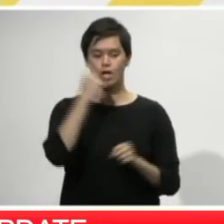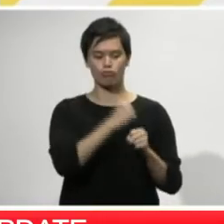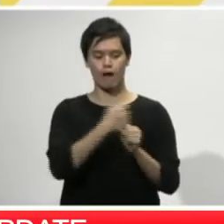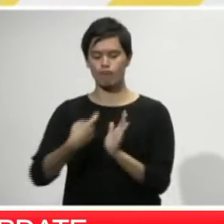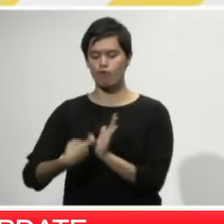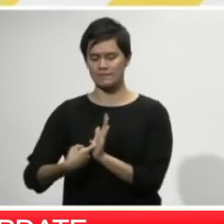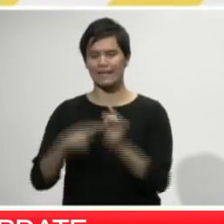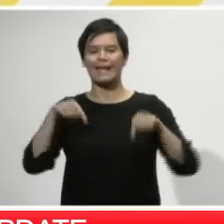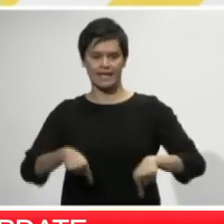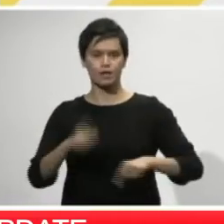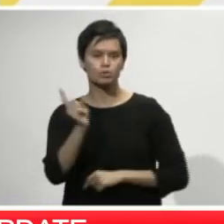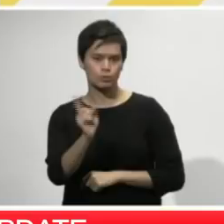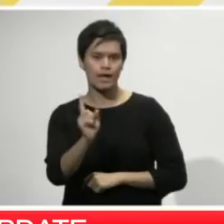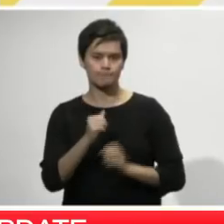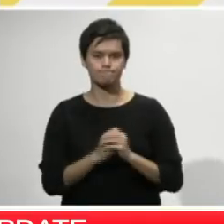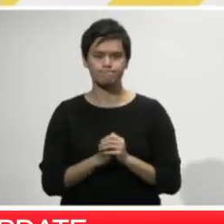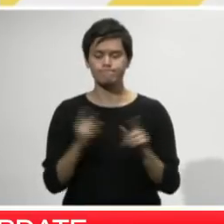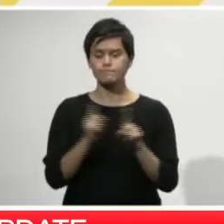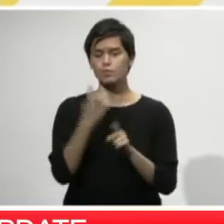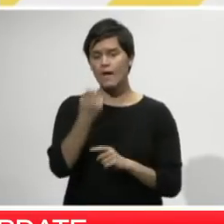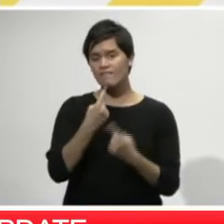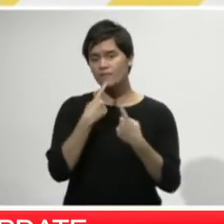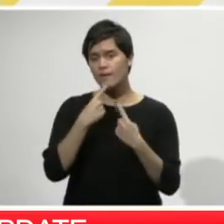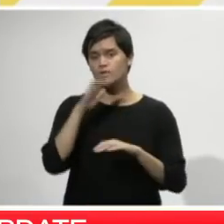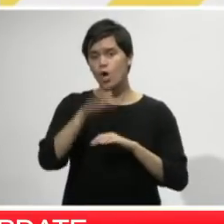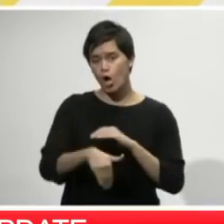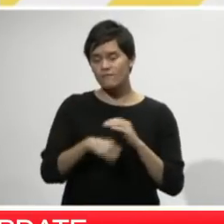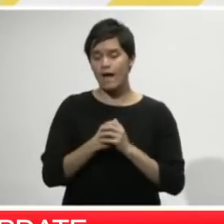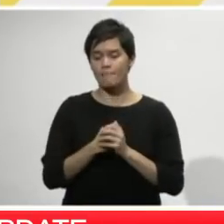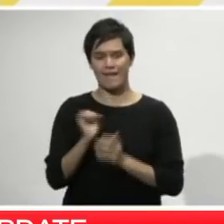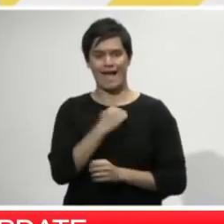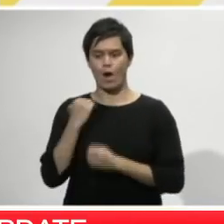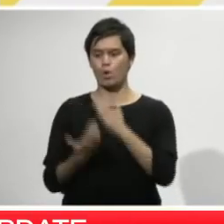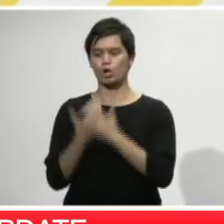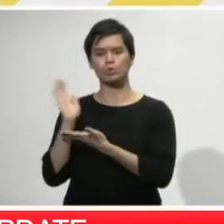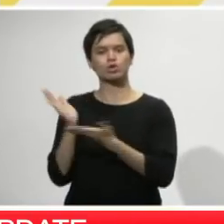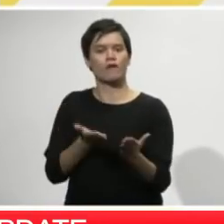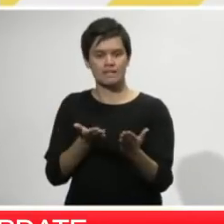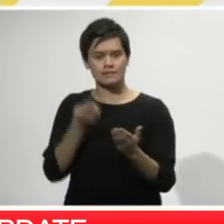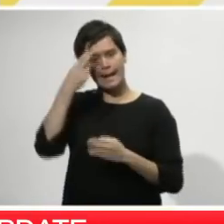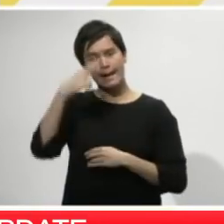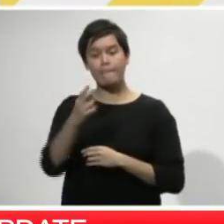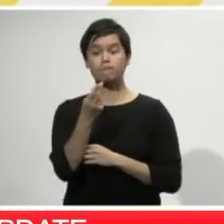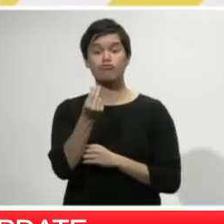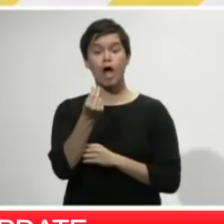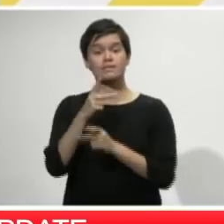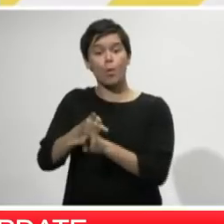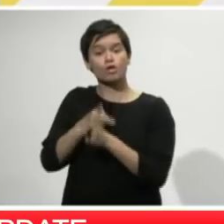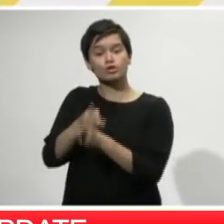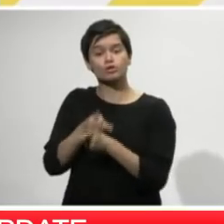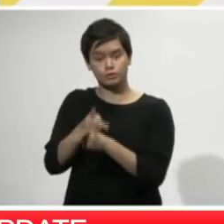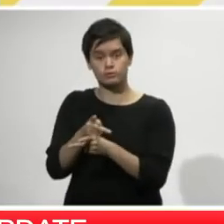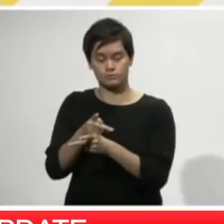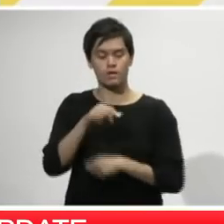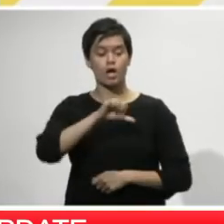today. I also have some information on the first day of the Price Watch service we announced yesterday. As at 9